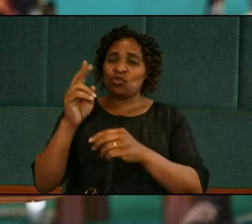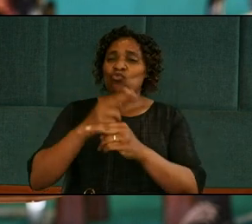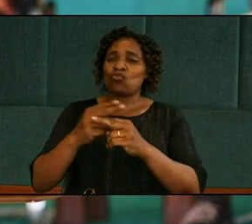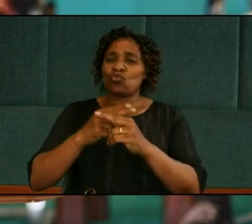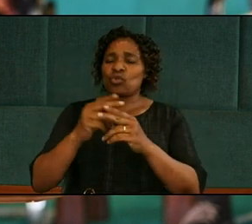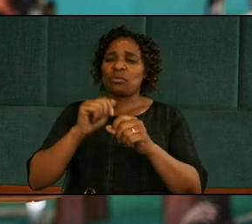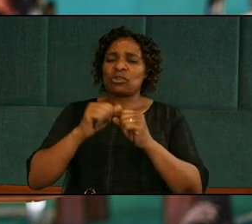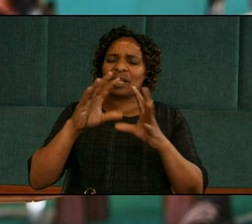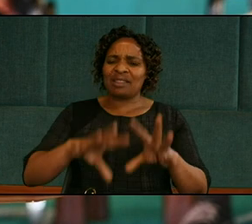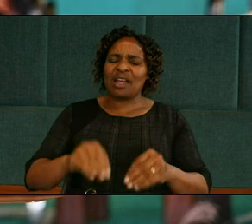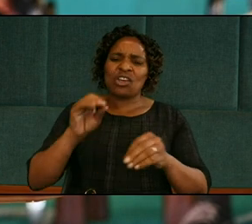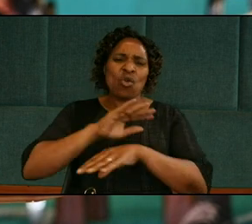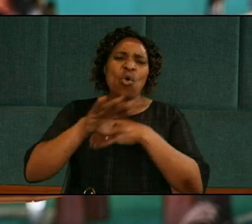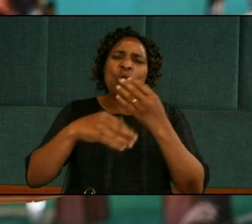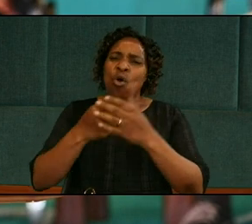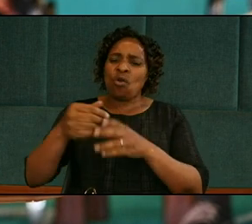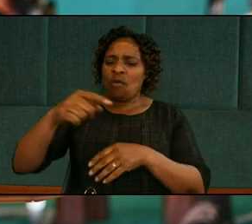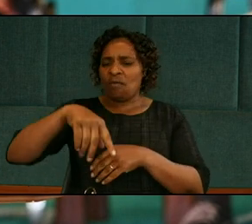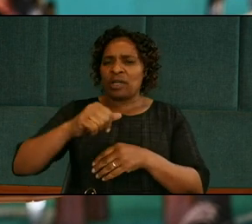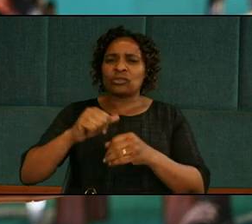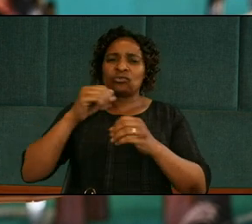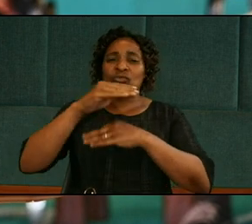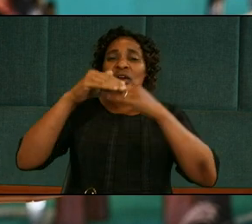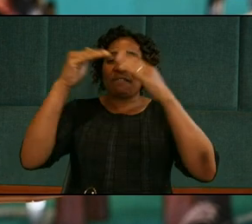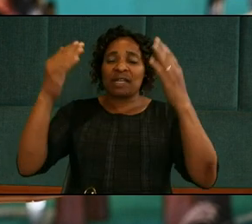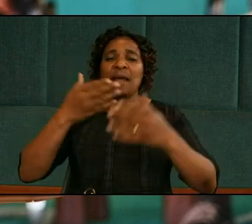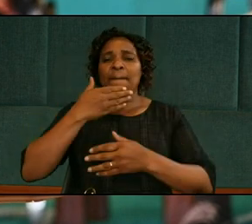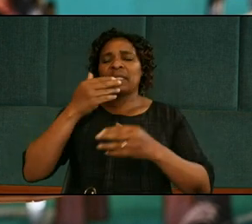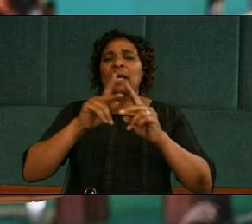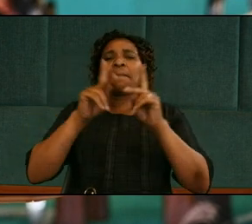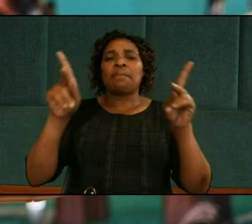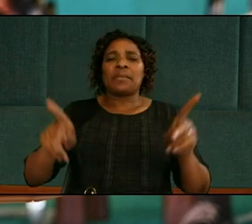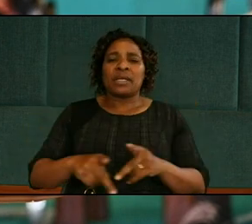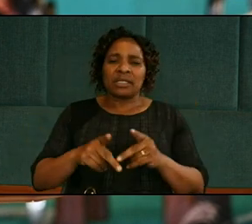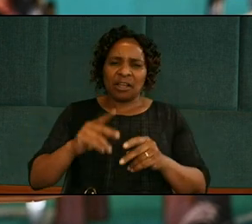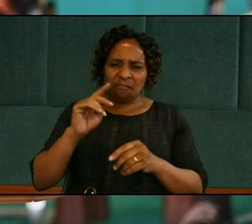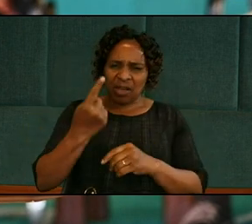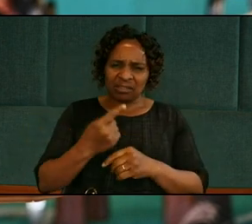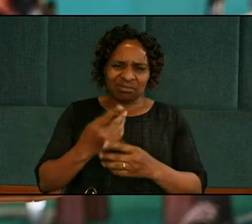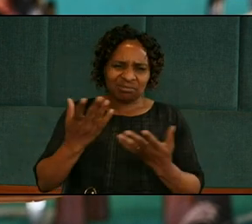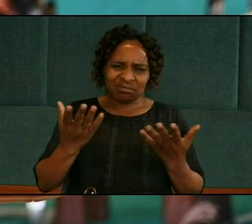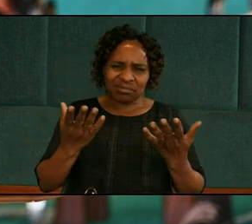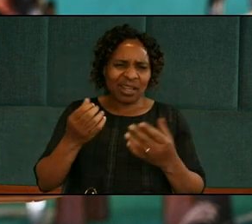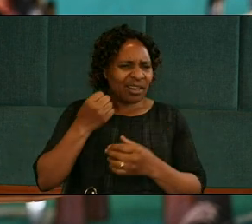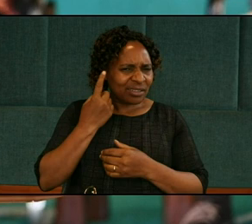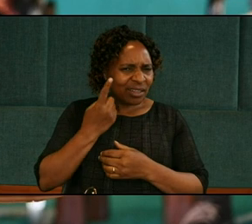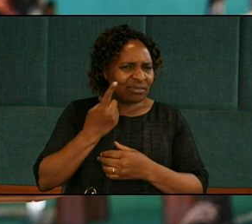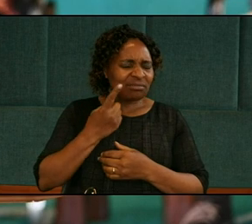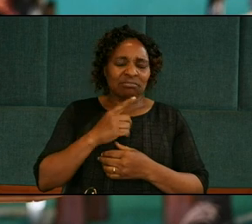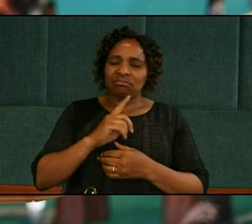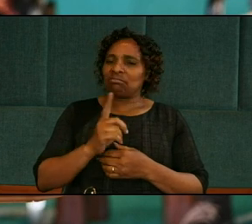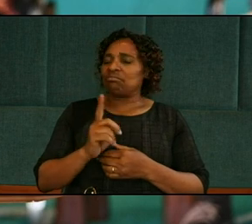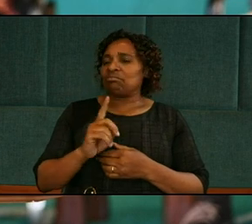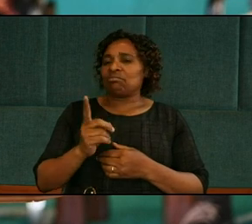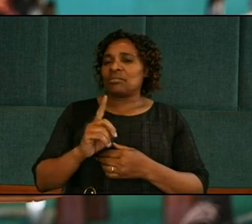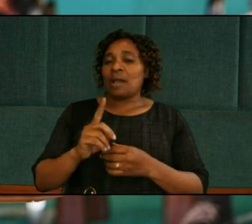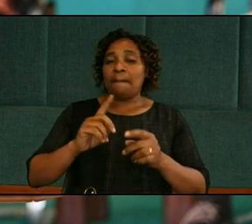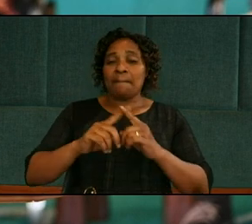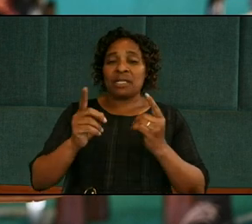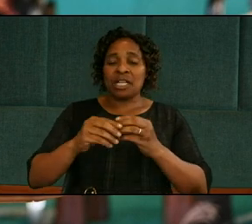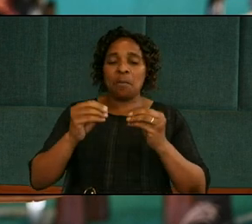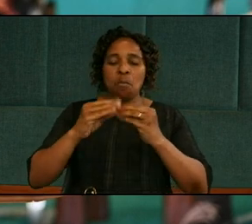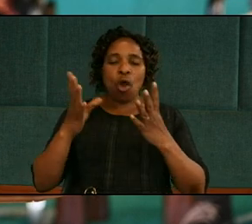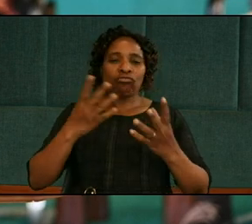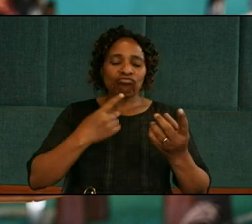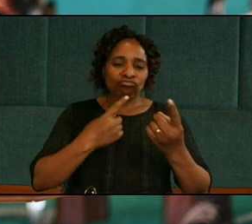gonna take everyone to heaven and heaven is a better place. And at first she didn't quite understand it, but the more